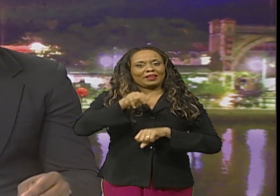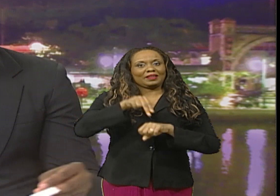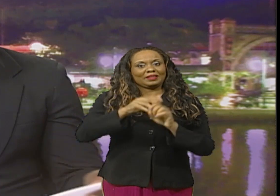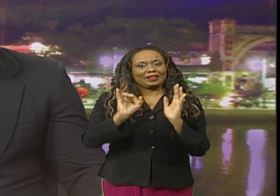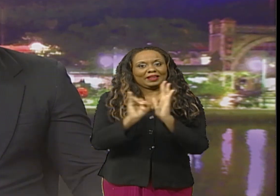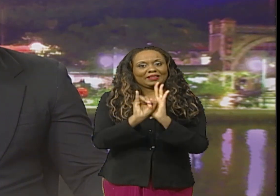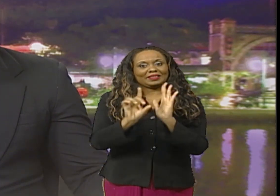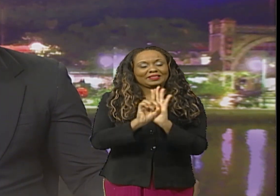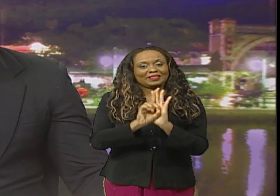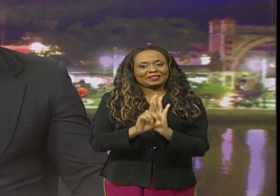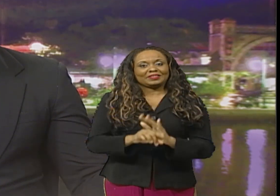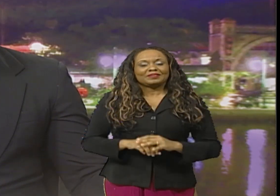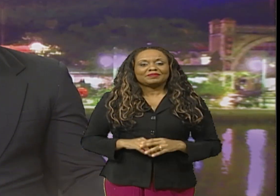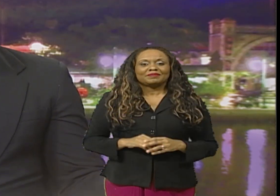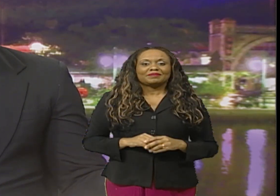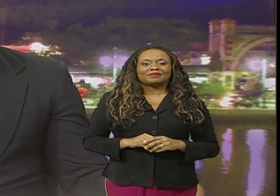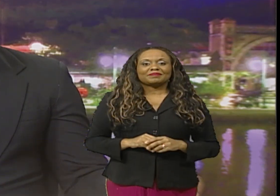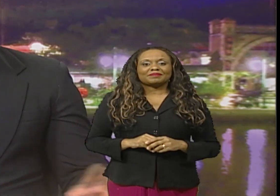identity.